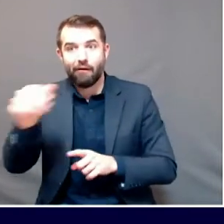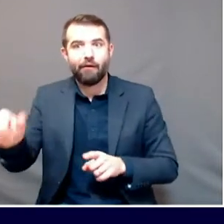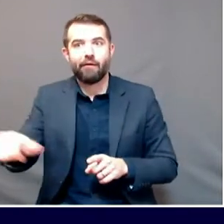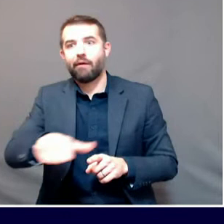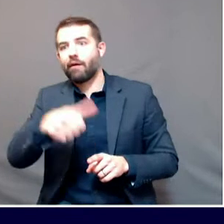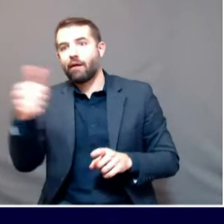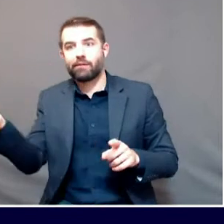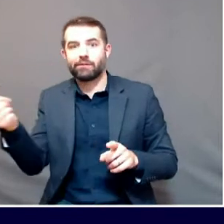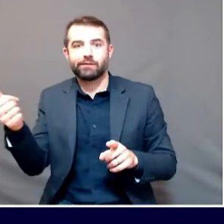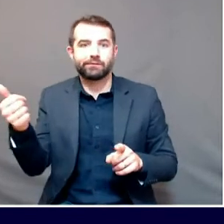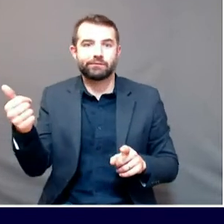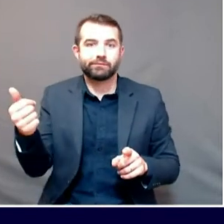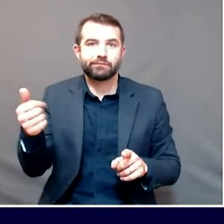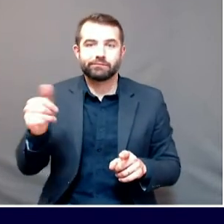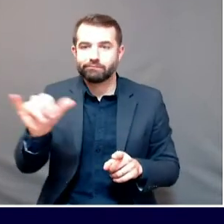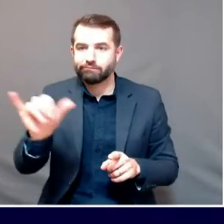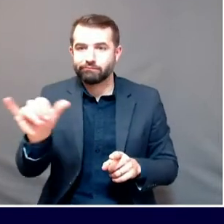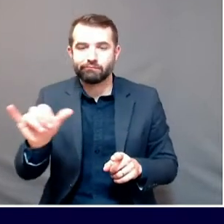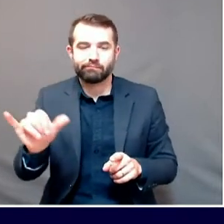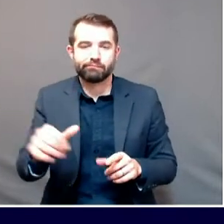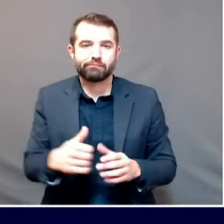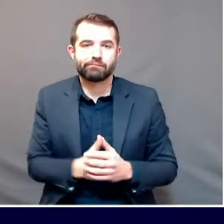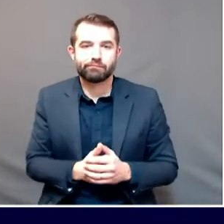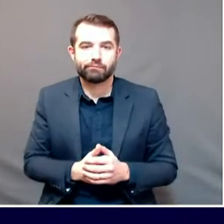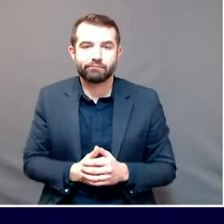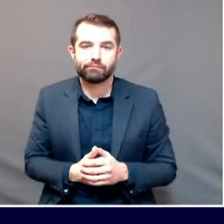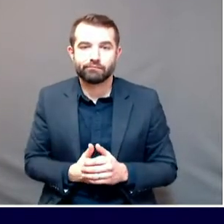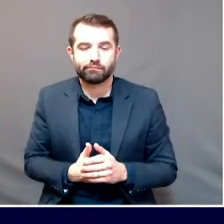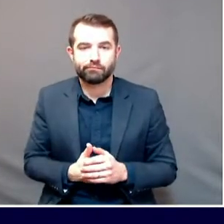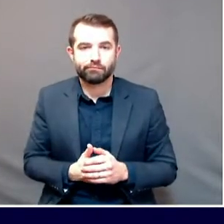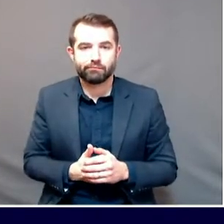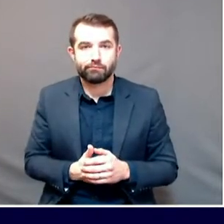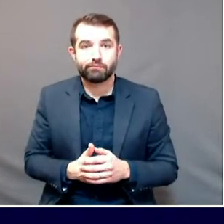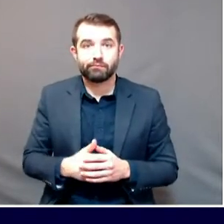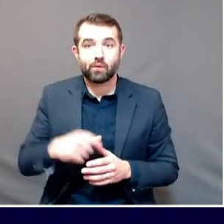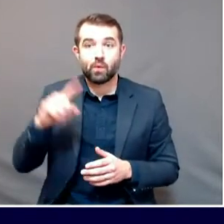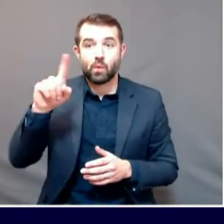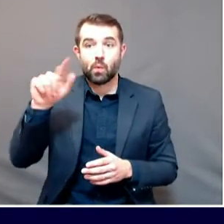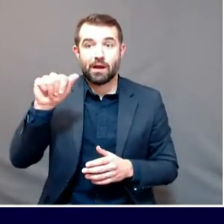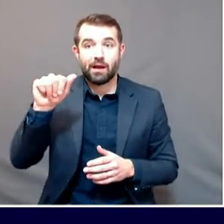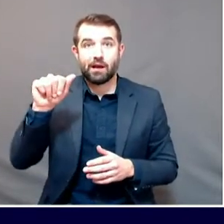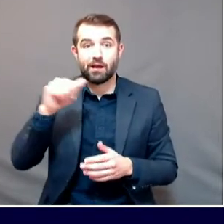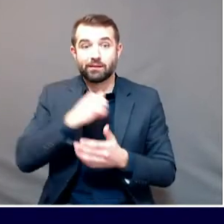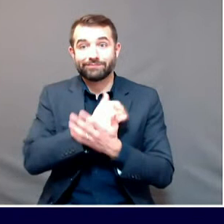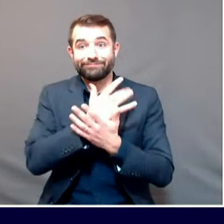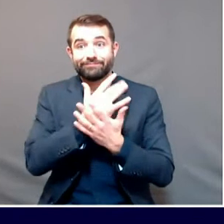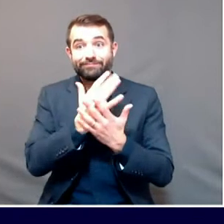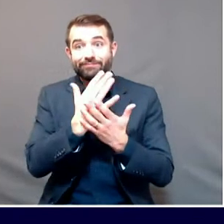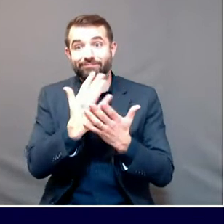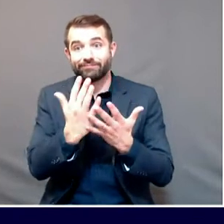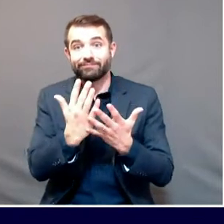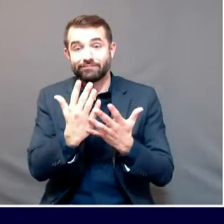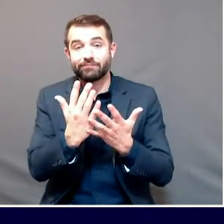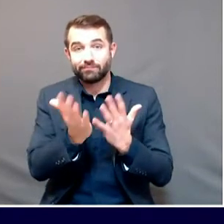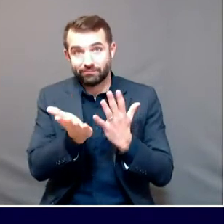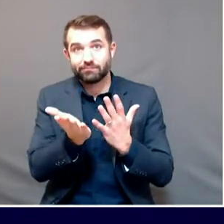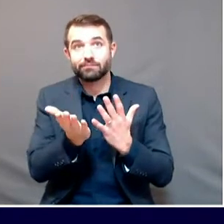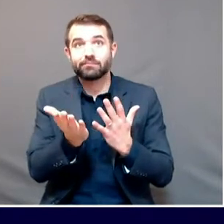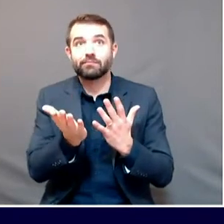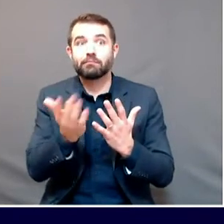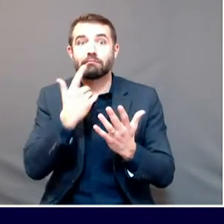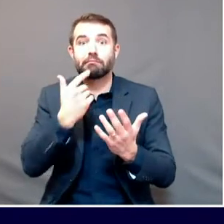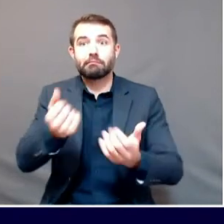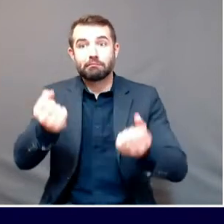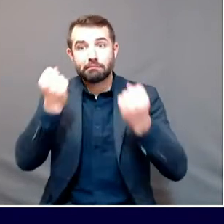move into the latter portions of phase 1A, we'll be working with, for example, federally qualified health centers and other